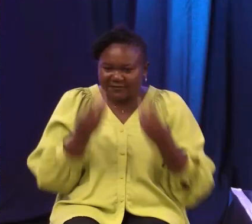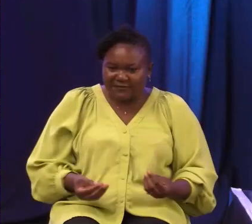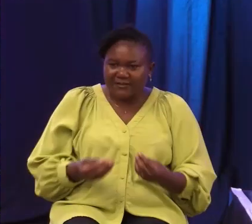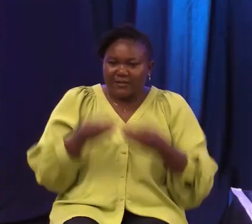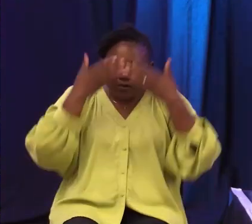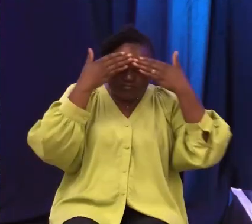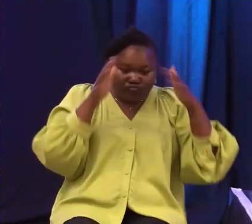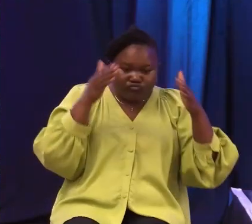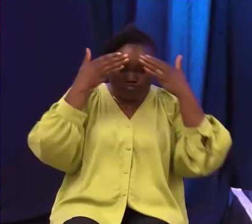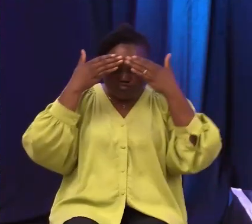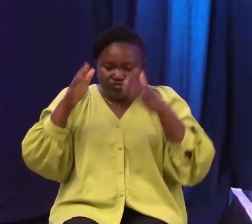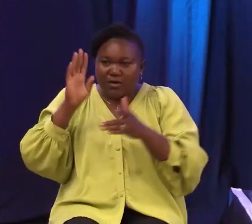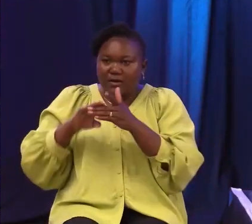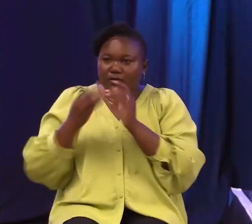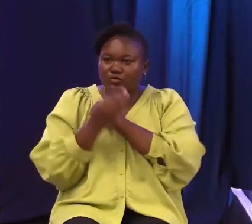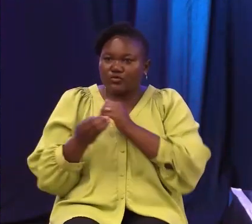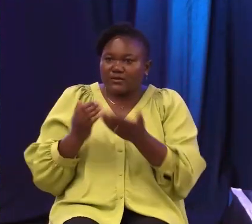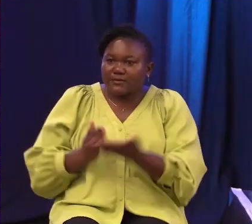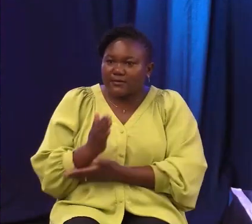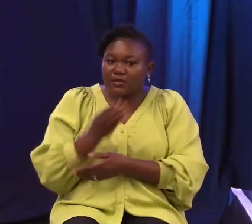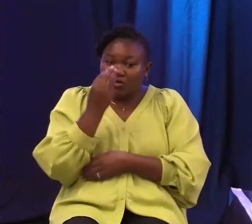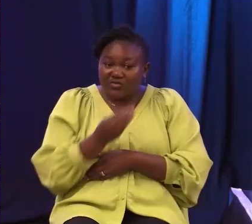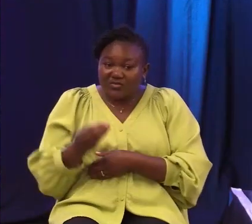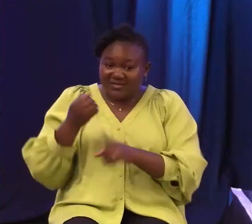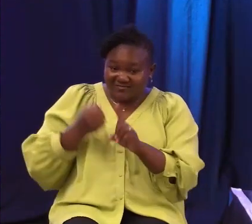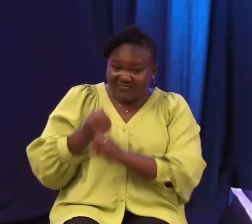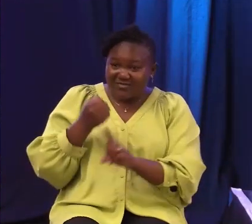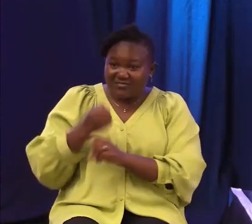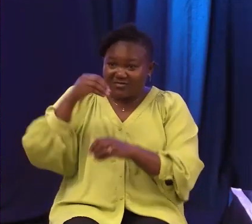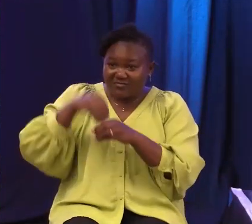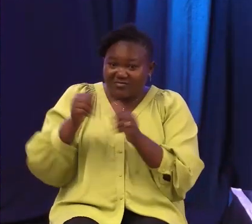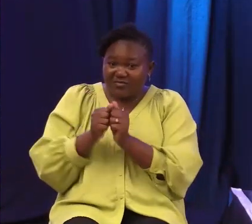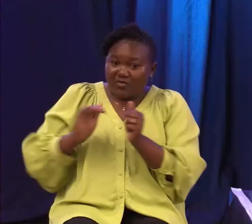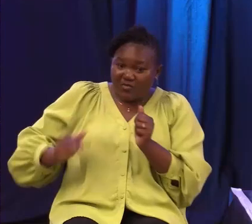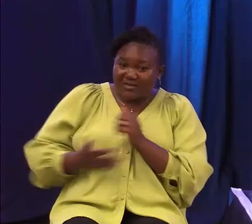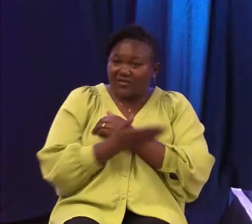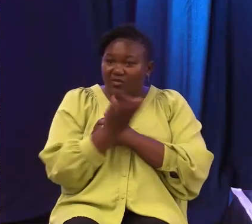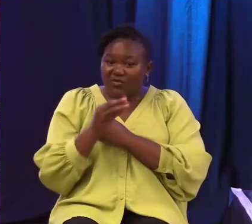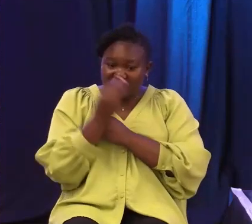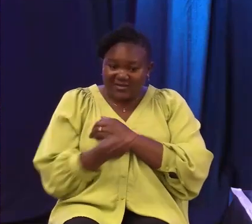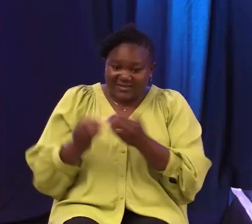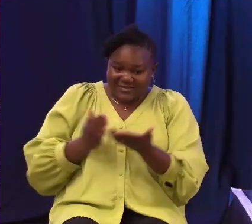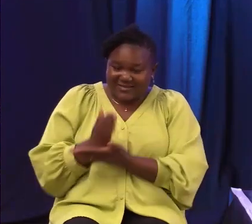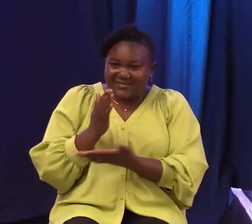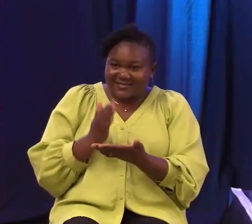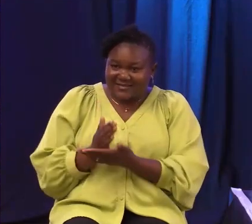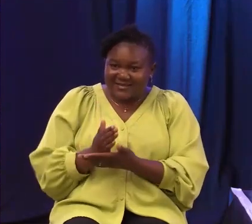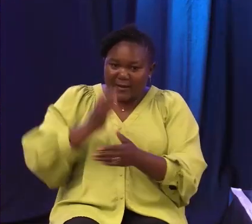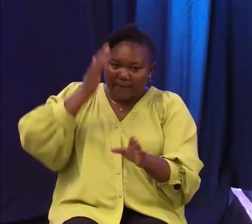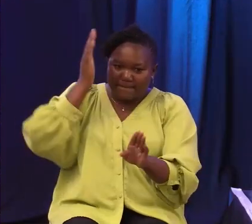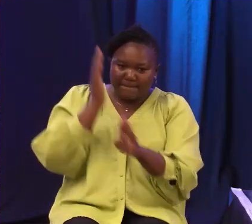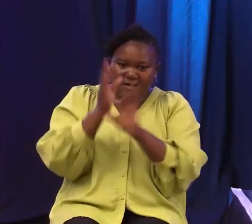raising awareness about children's rights, the Children's Advocate strives to ensure our rights as children are